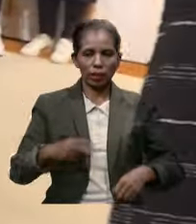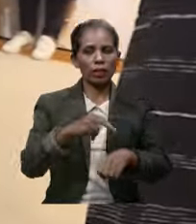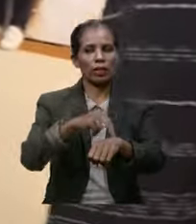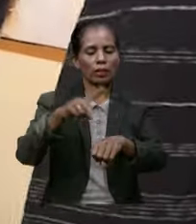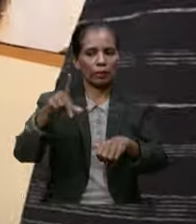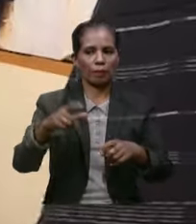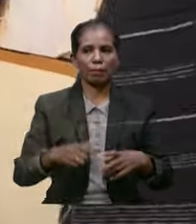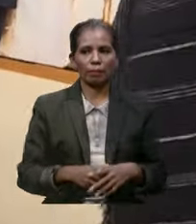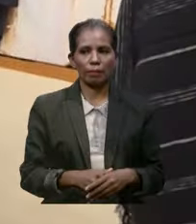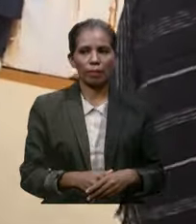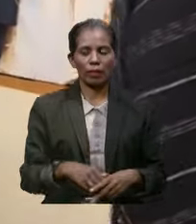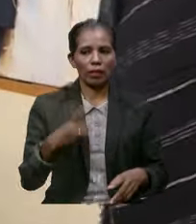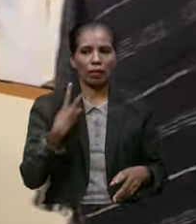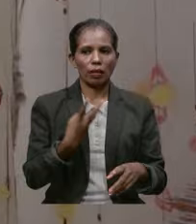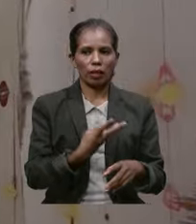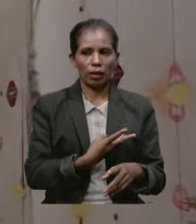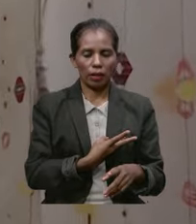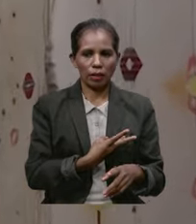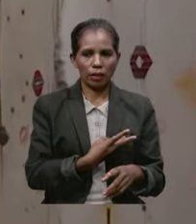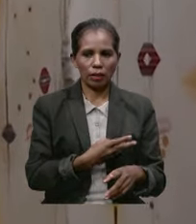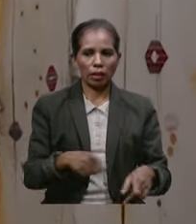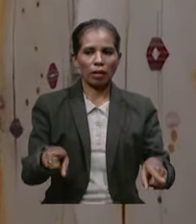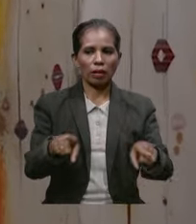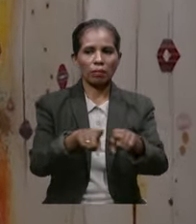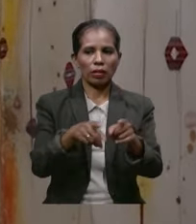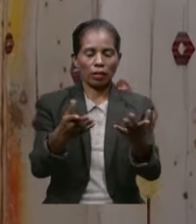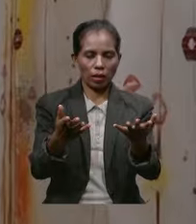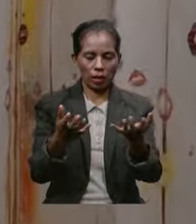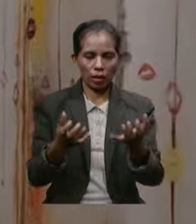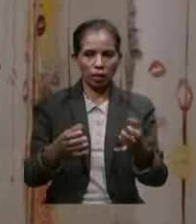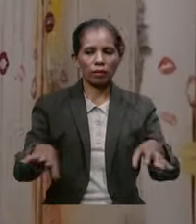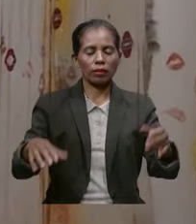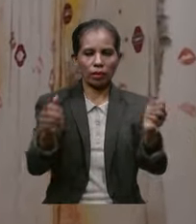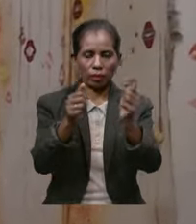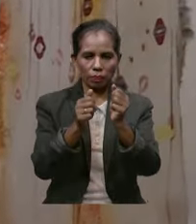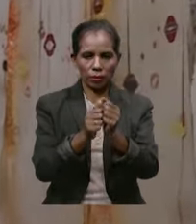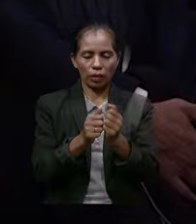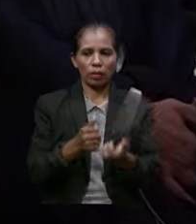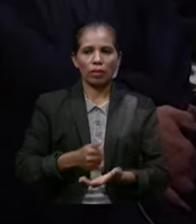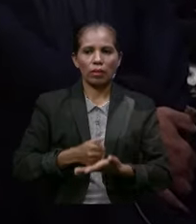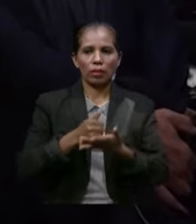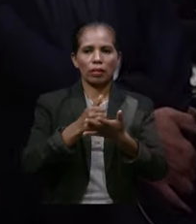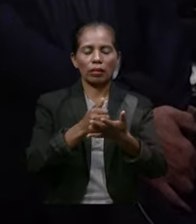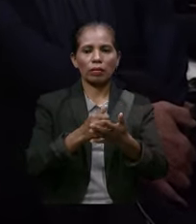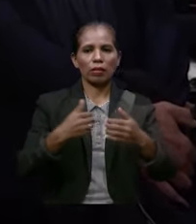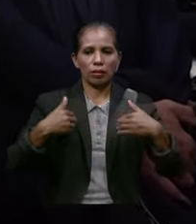Over centuries, we developed a unique culture, heritage, and